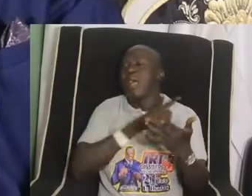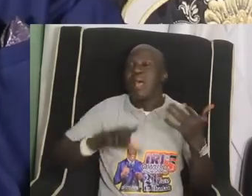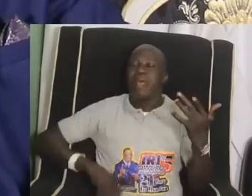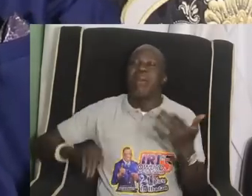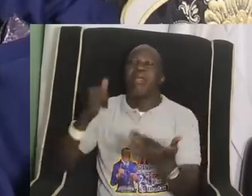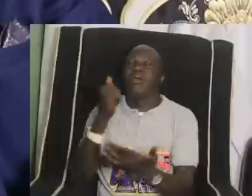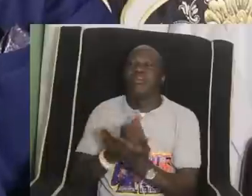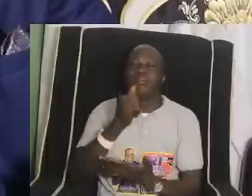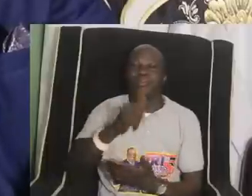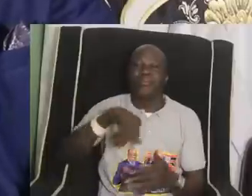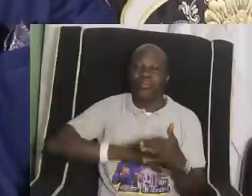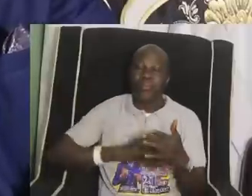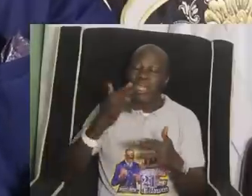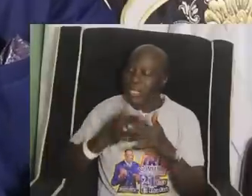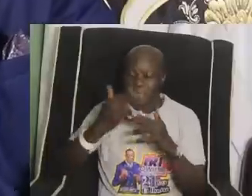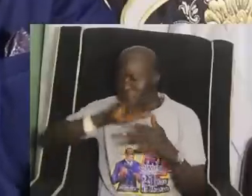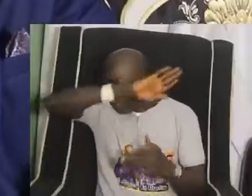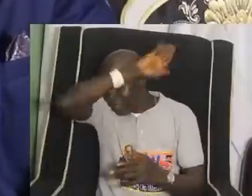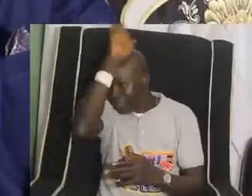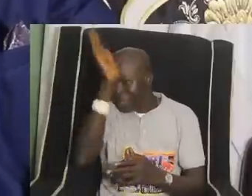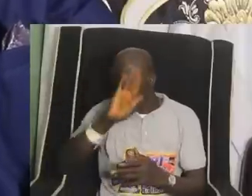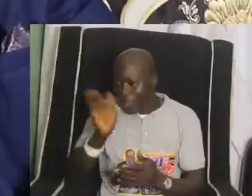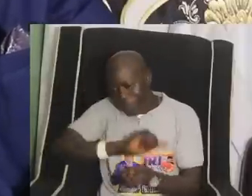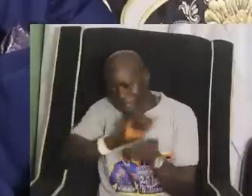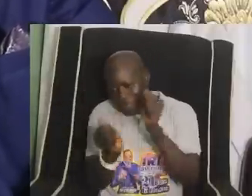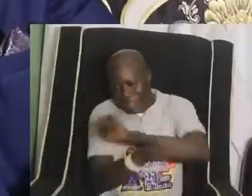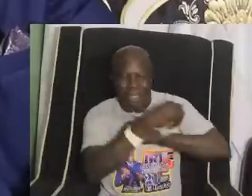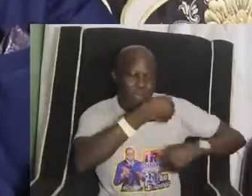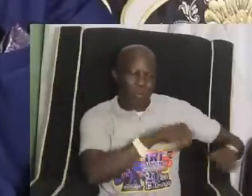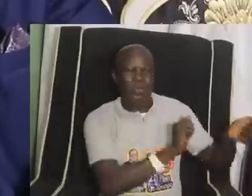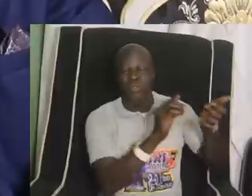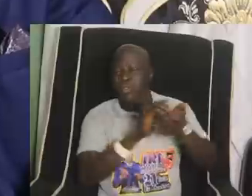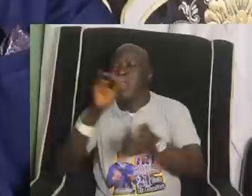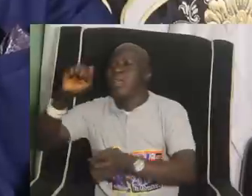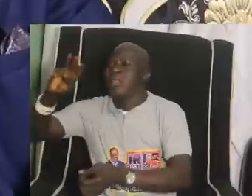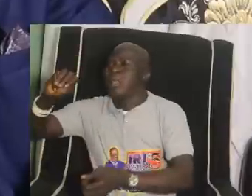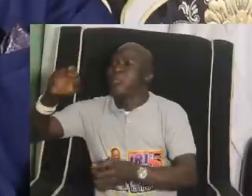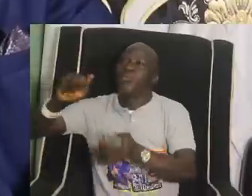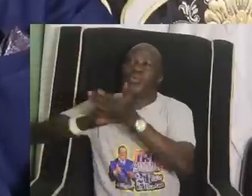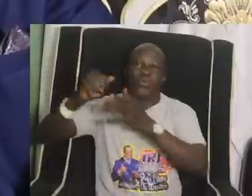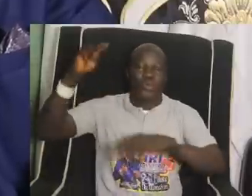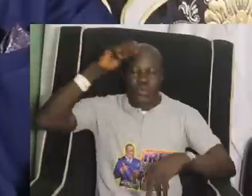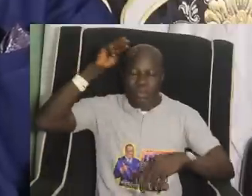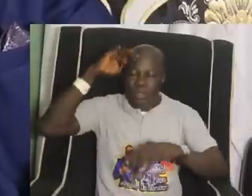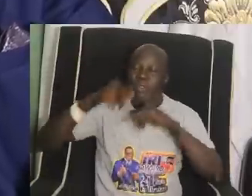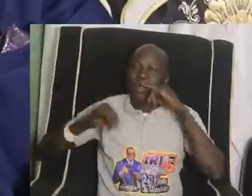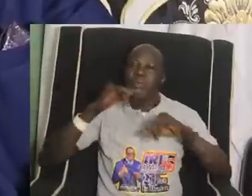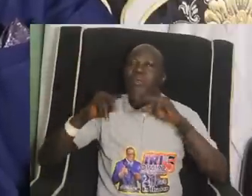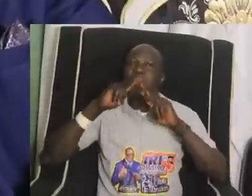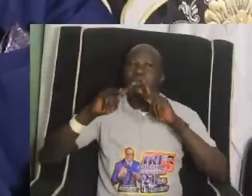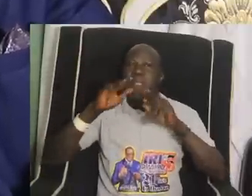in Jesus name my lord oruko mi o yi pada my name never change apostle yin the apostle dr sno mustafa